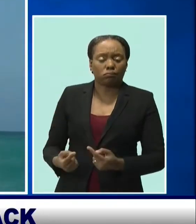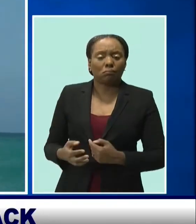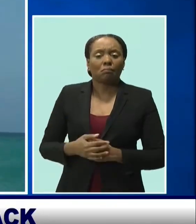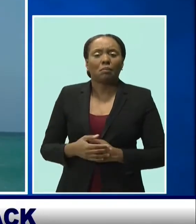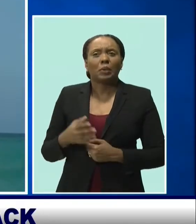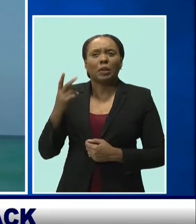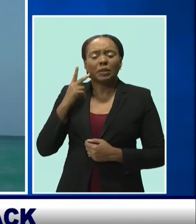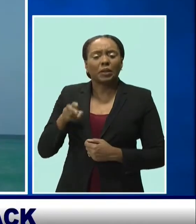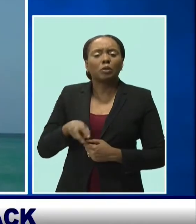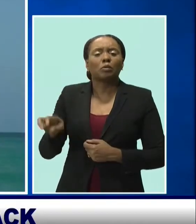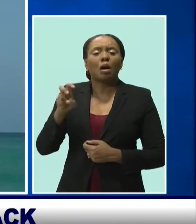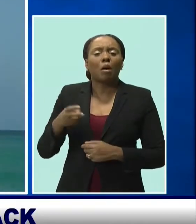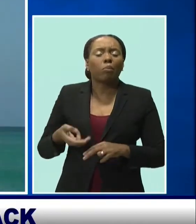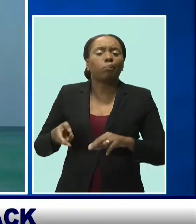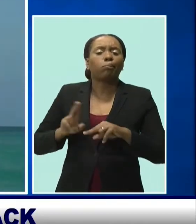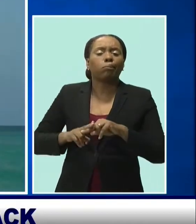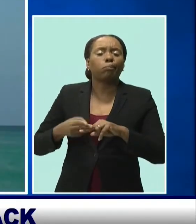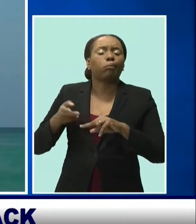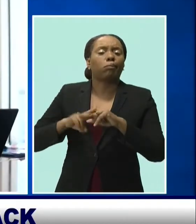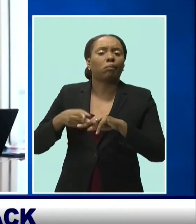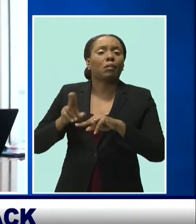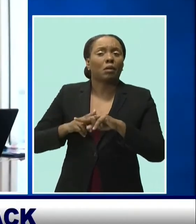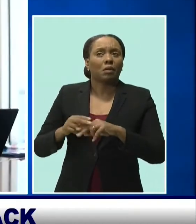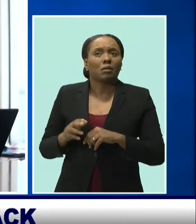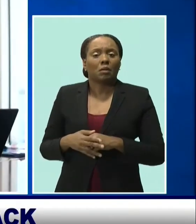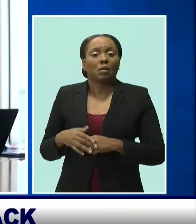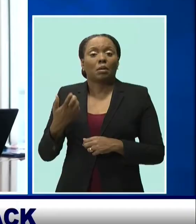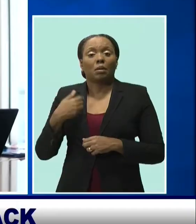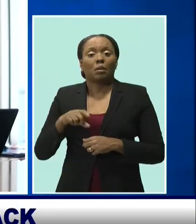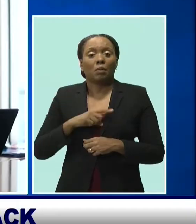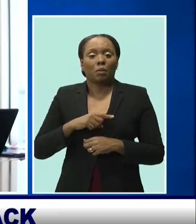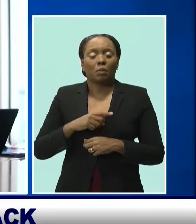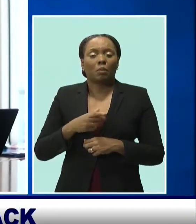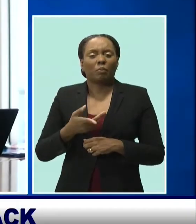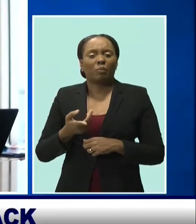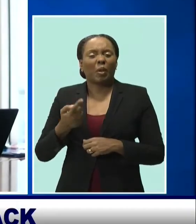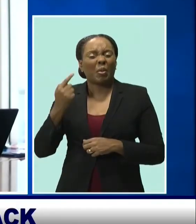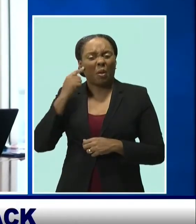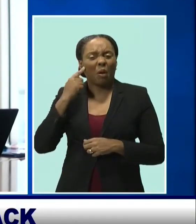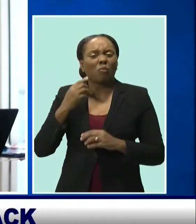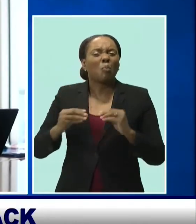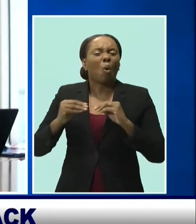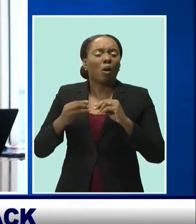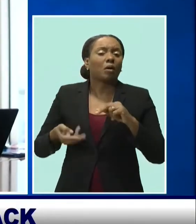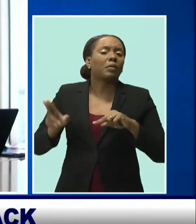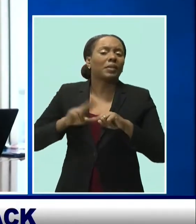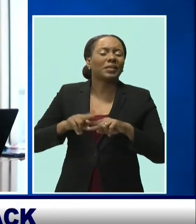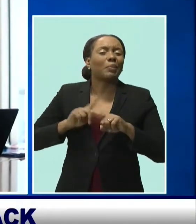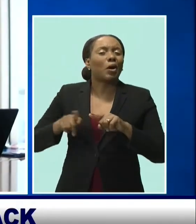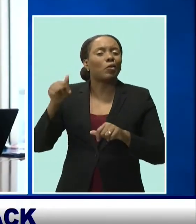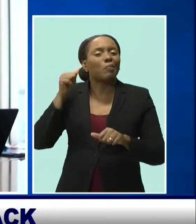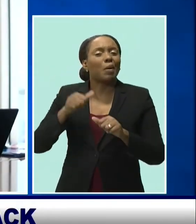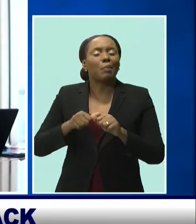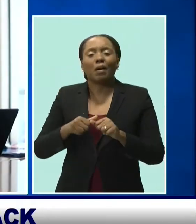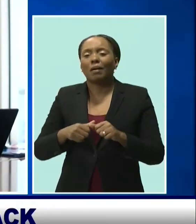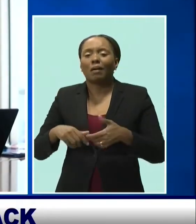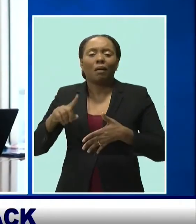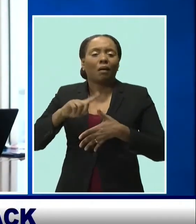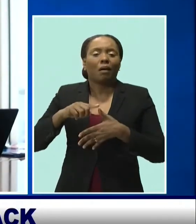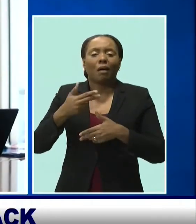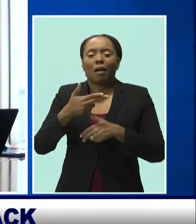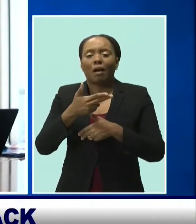expected at the beginning of the year, but then we had the two natural disasters, the ashfall, Hurricane